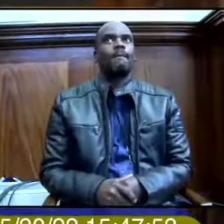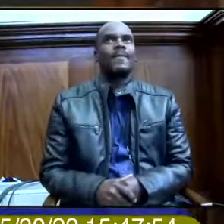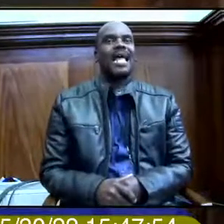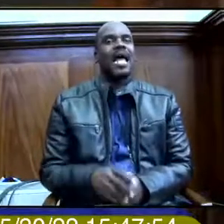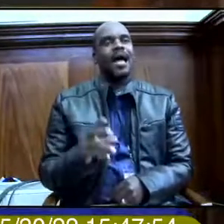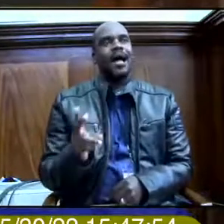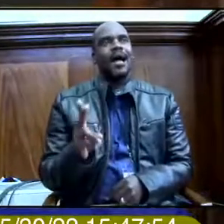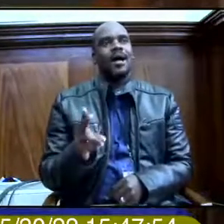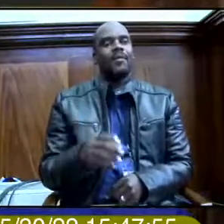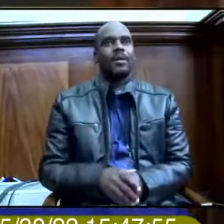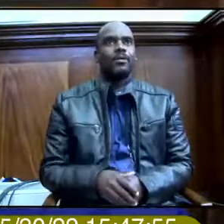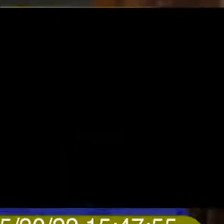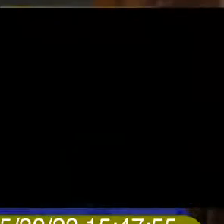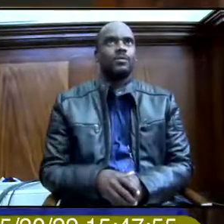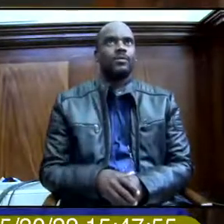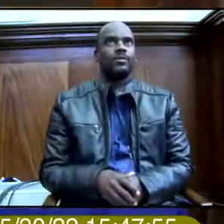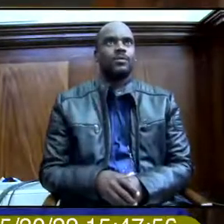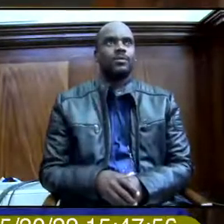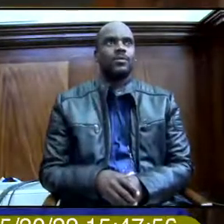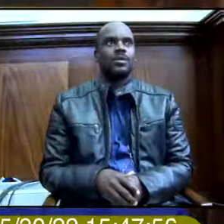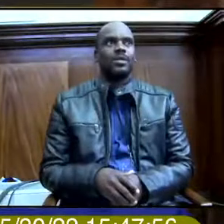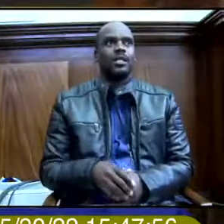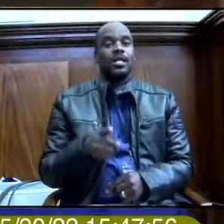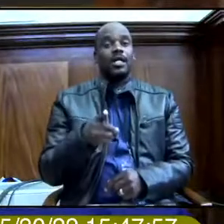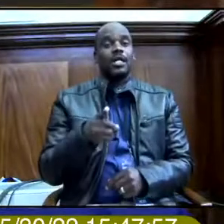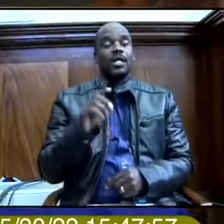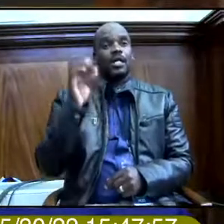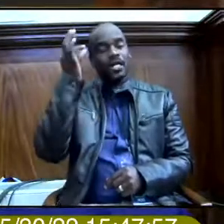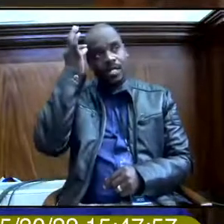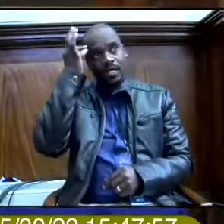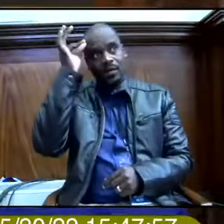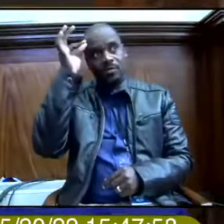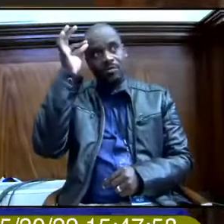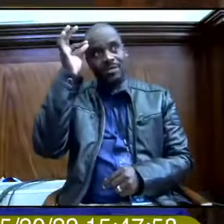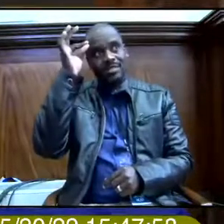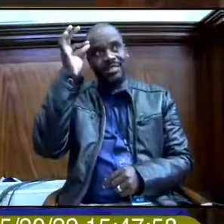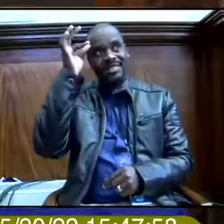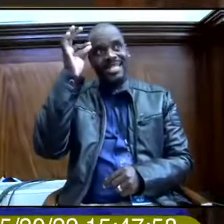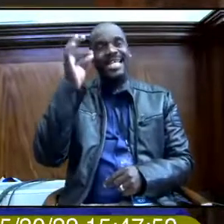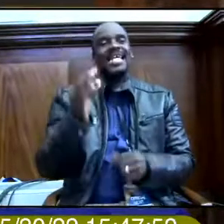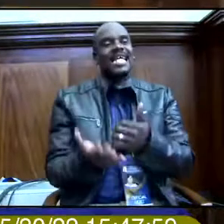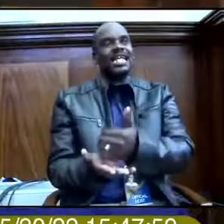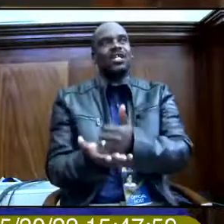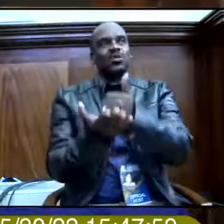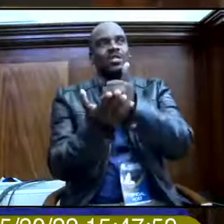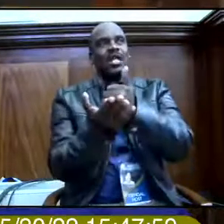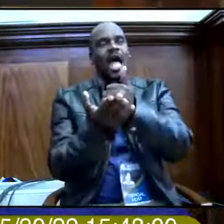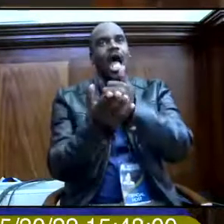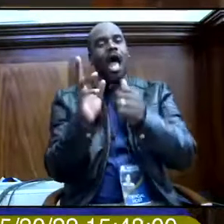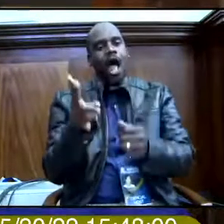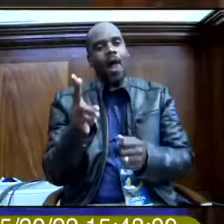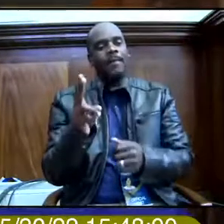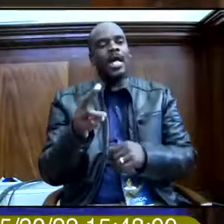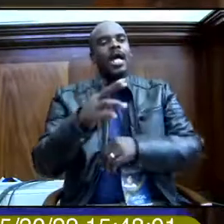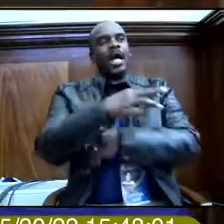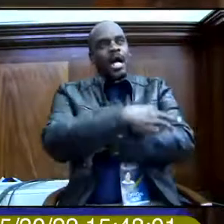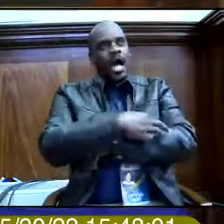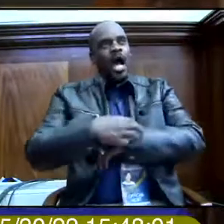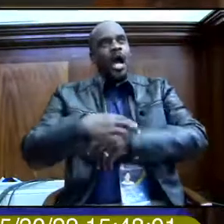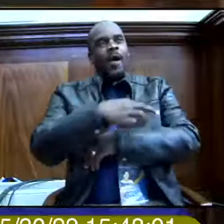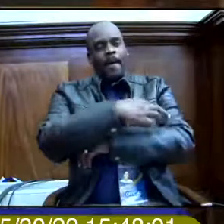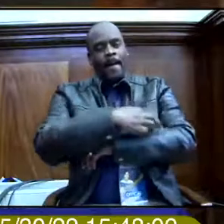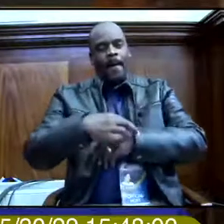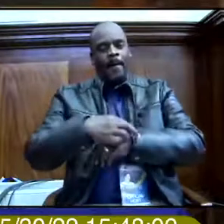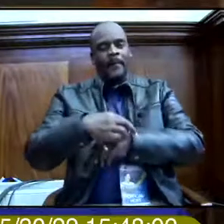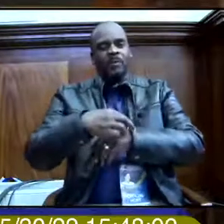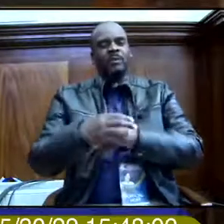again also let the government go to people and tell people about the agriculture it's a job